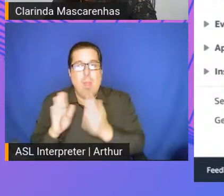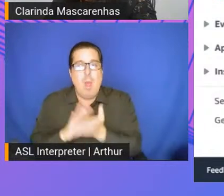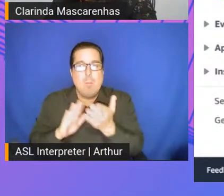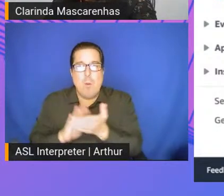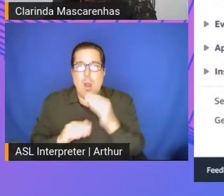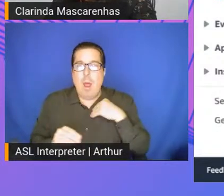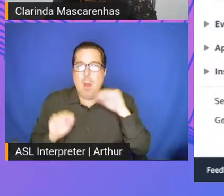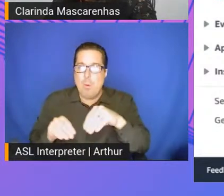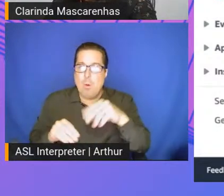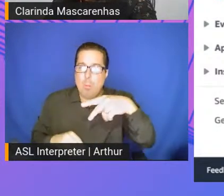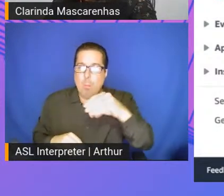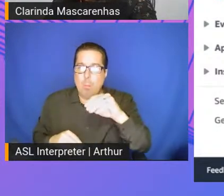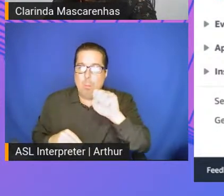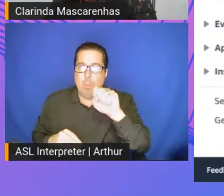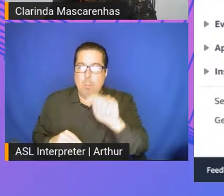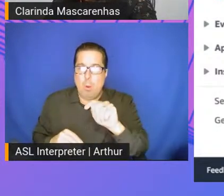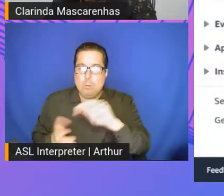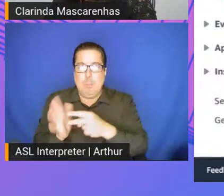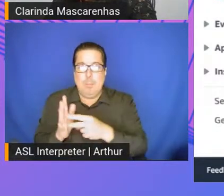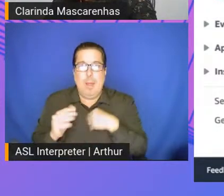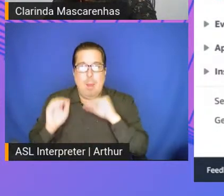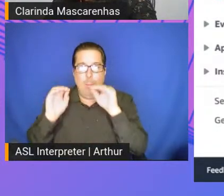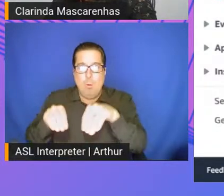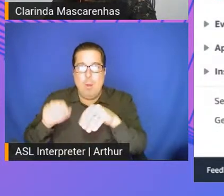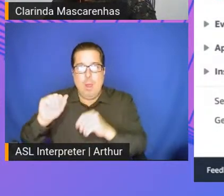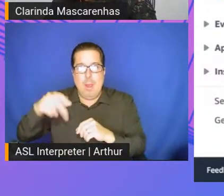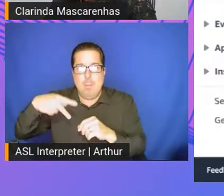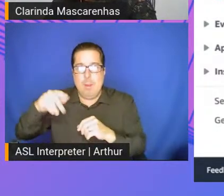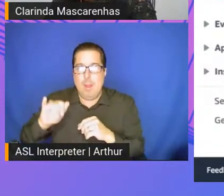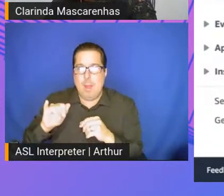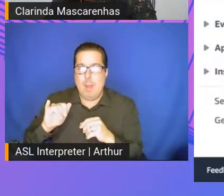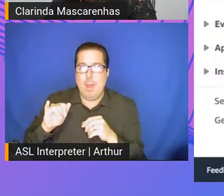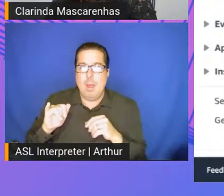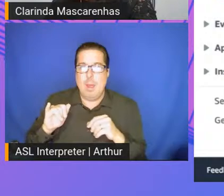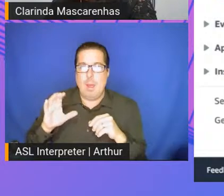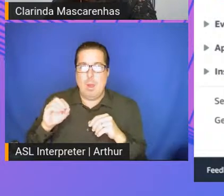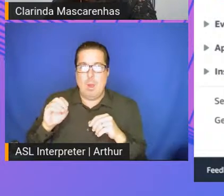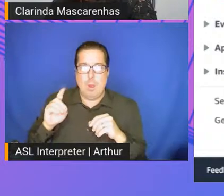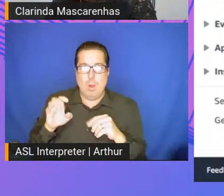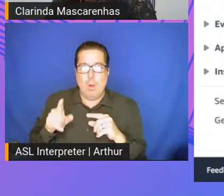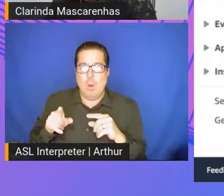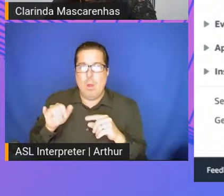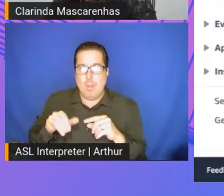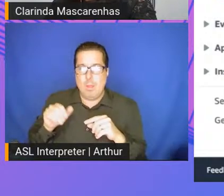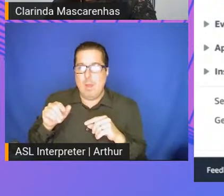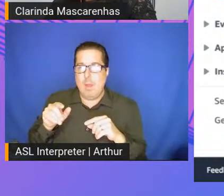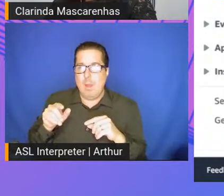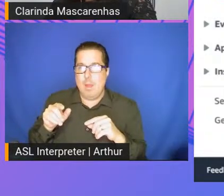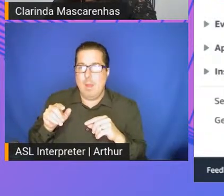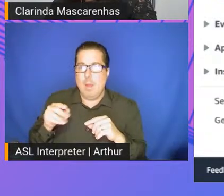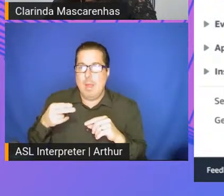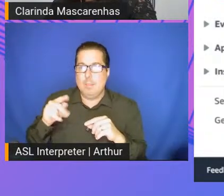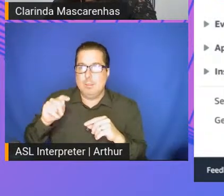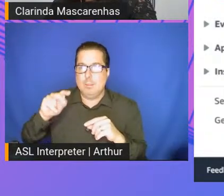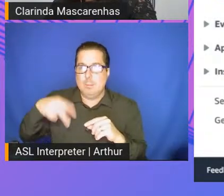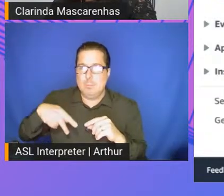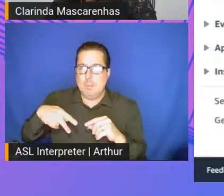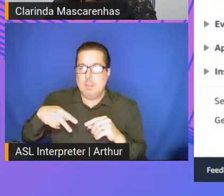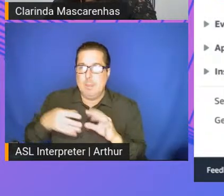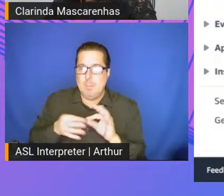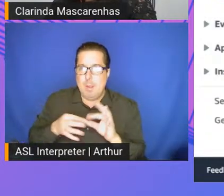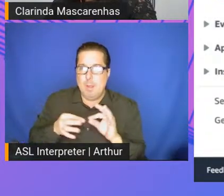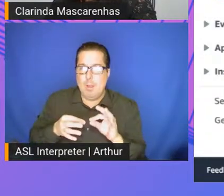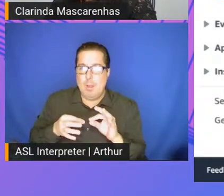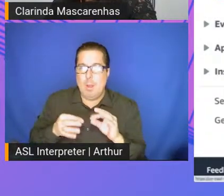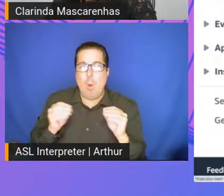post API call, and is which is the HTTP method, and it will show more